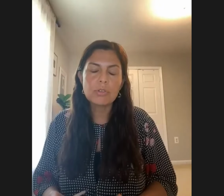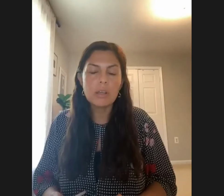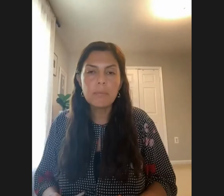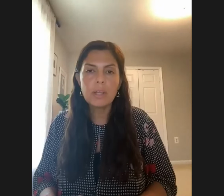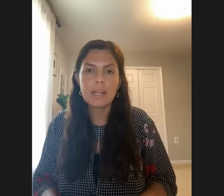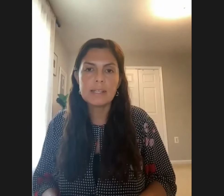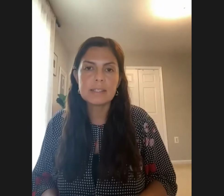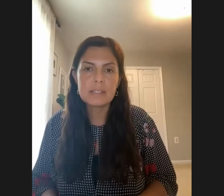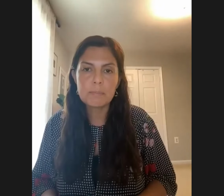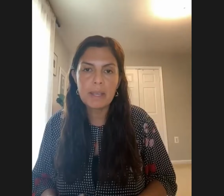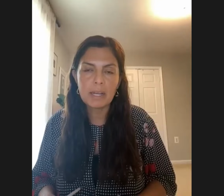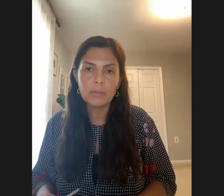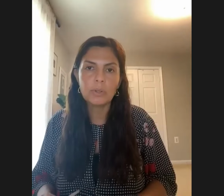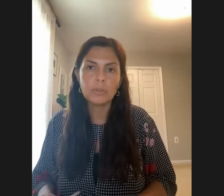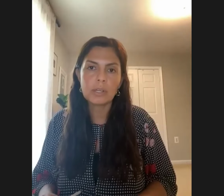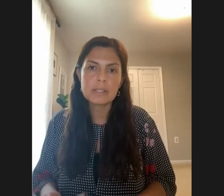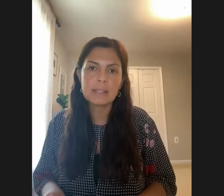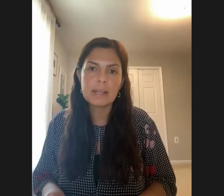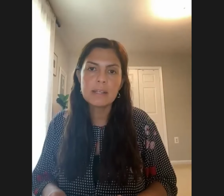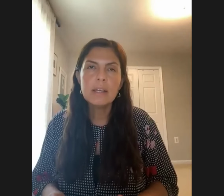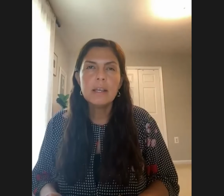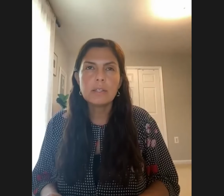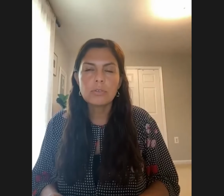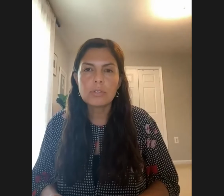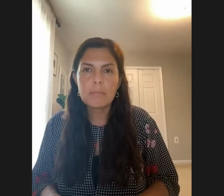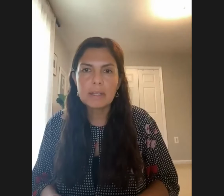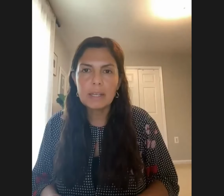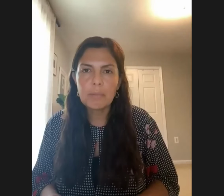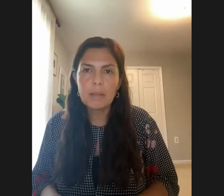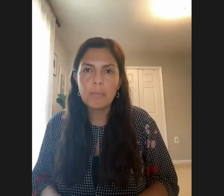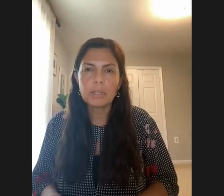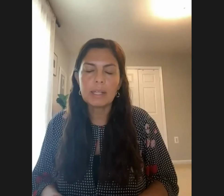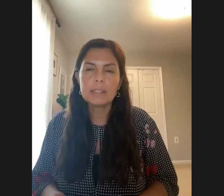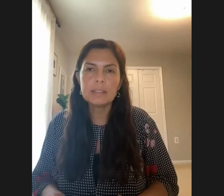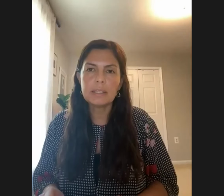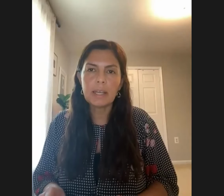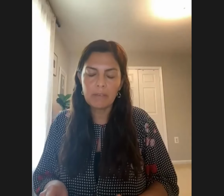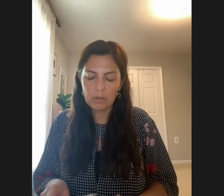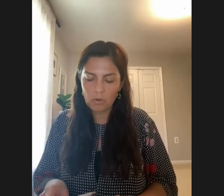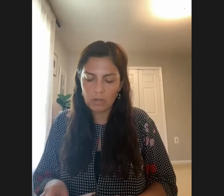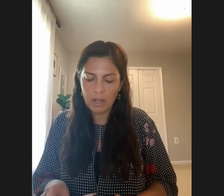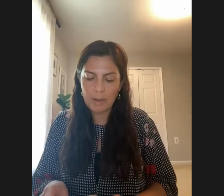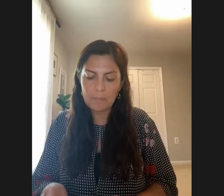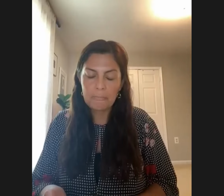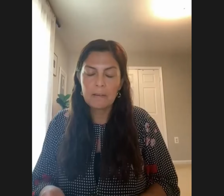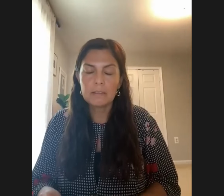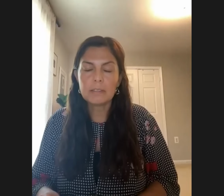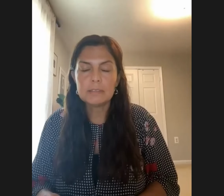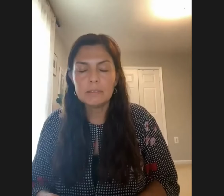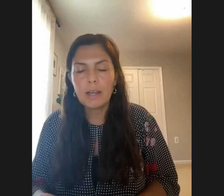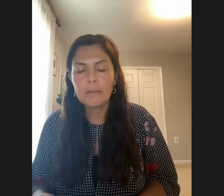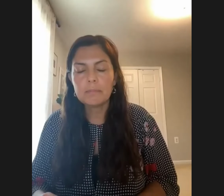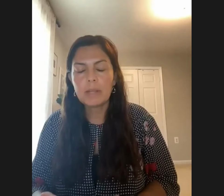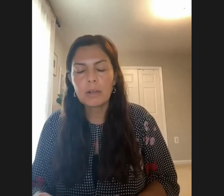care systems in the region, and the waiting lists and the times. These two issues are very